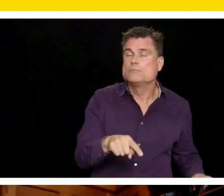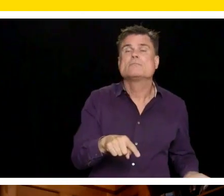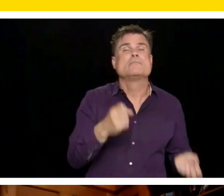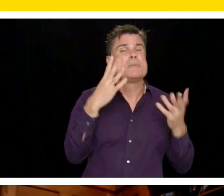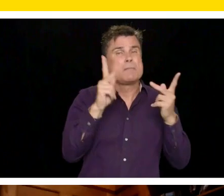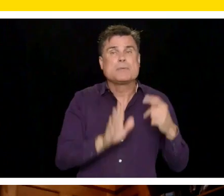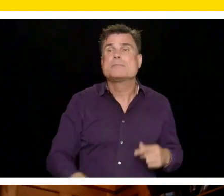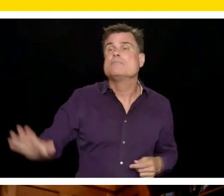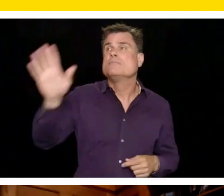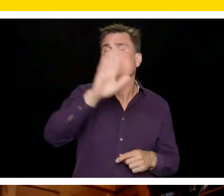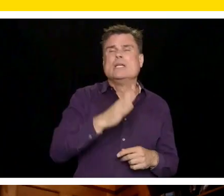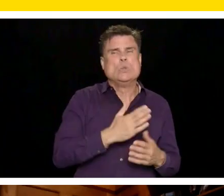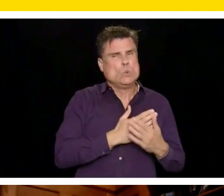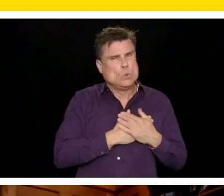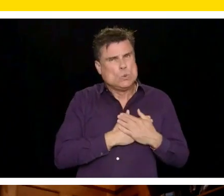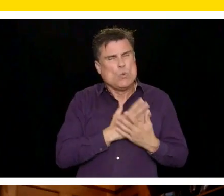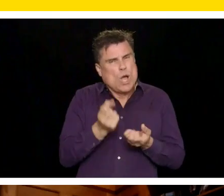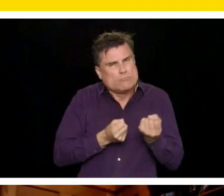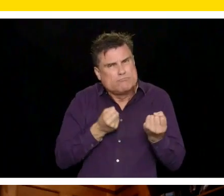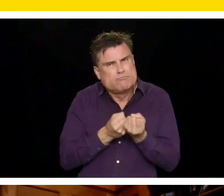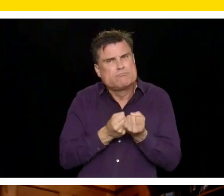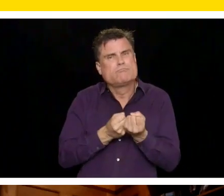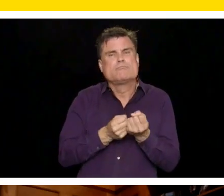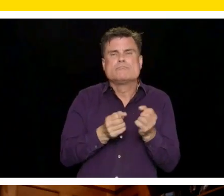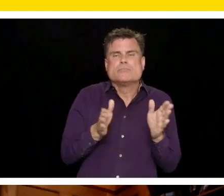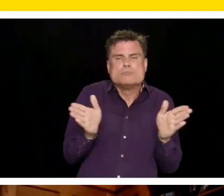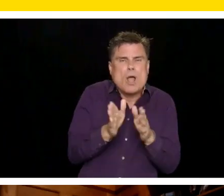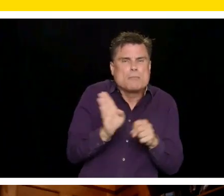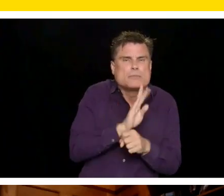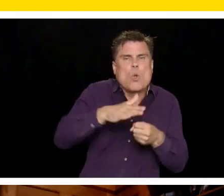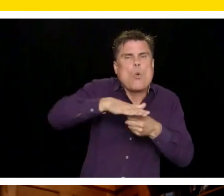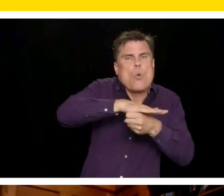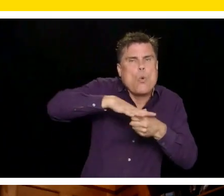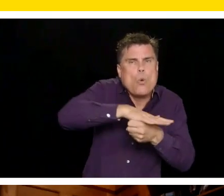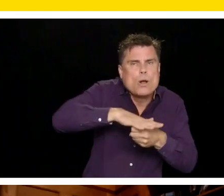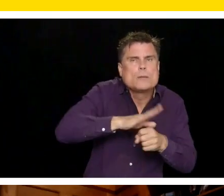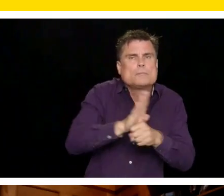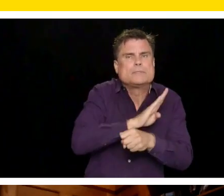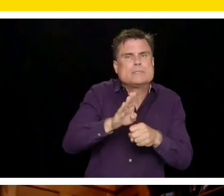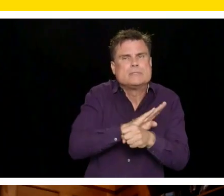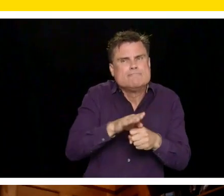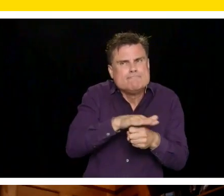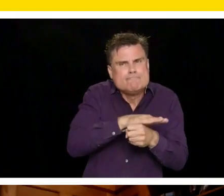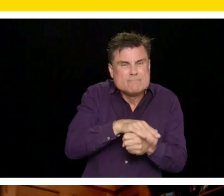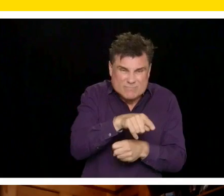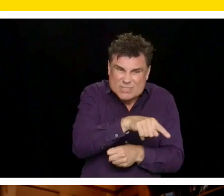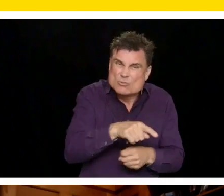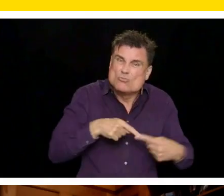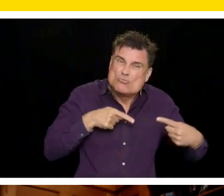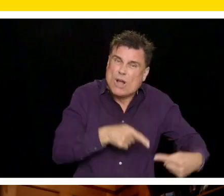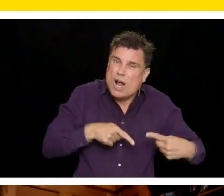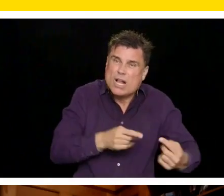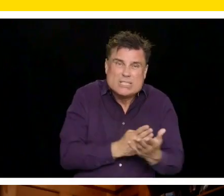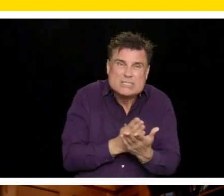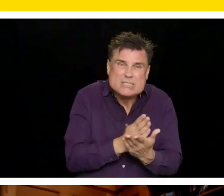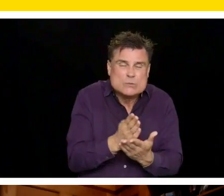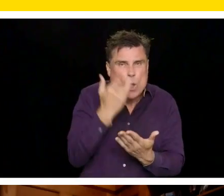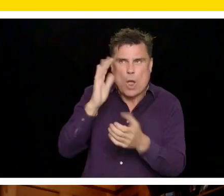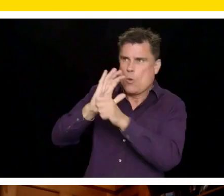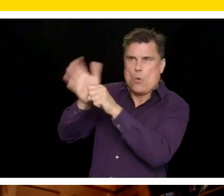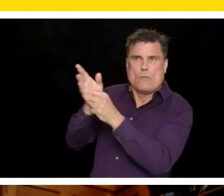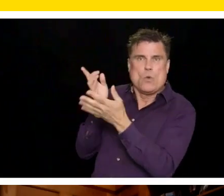sure that those businesses are around for quite some time, because I like availing myself of their services. So one of the most important steps we can